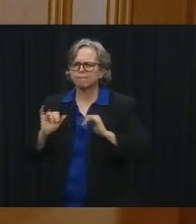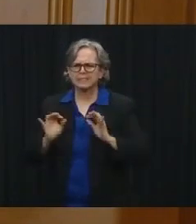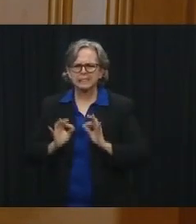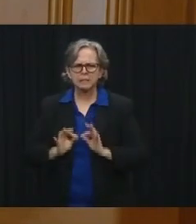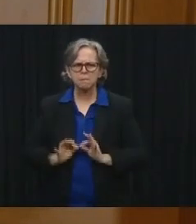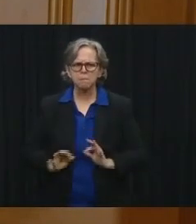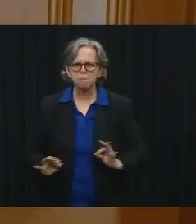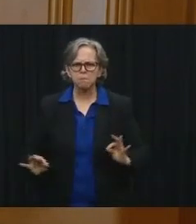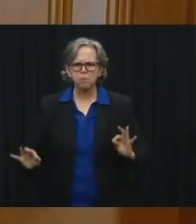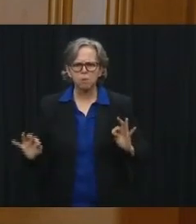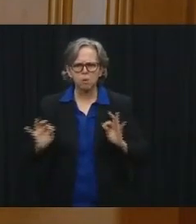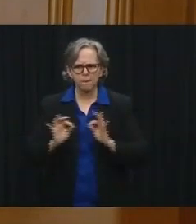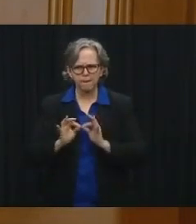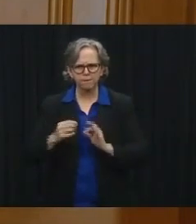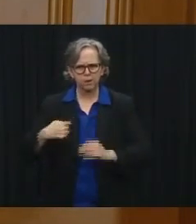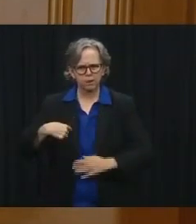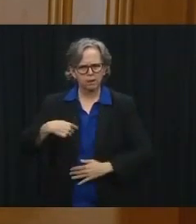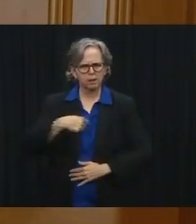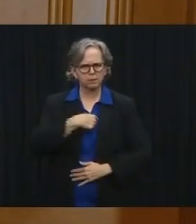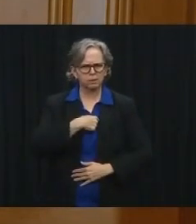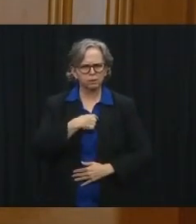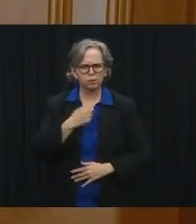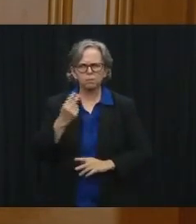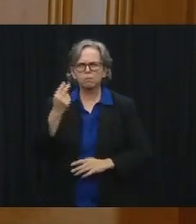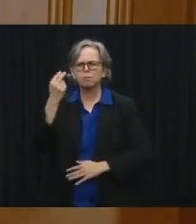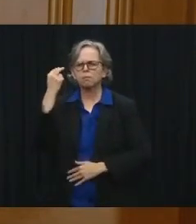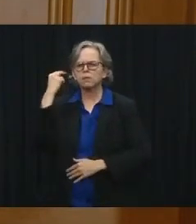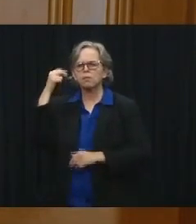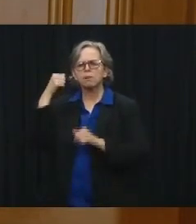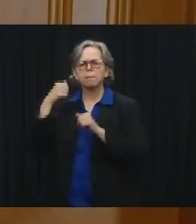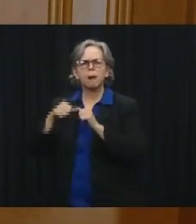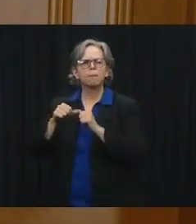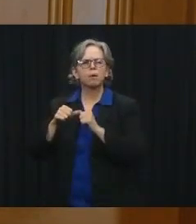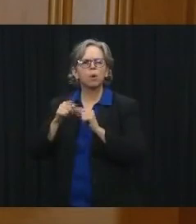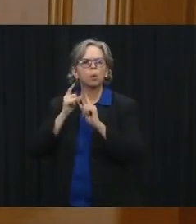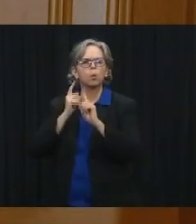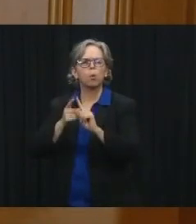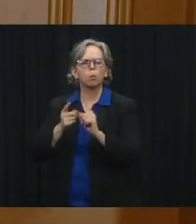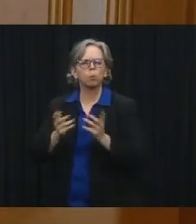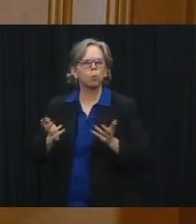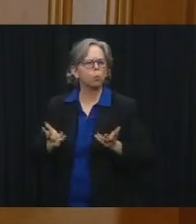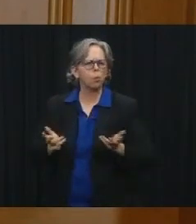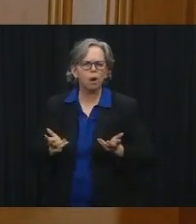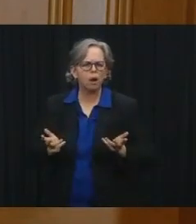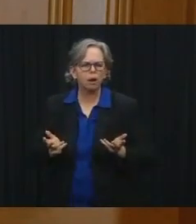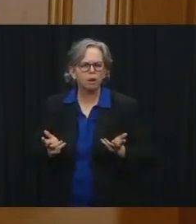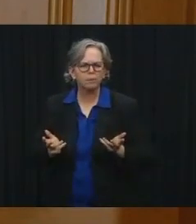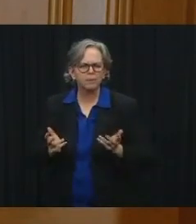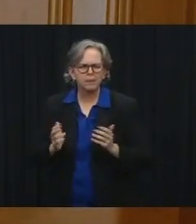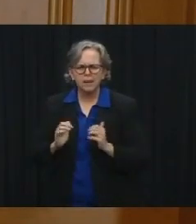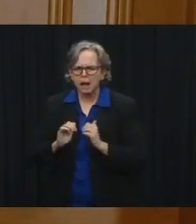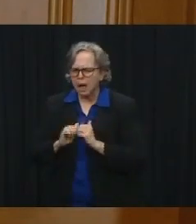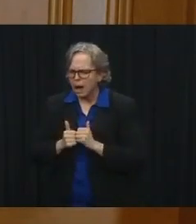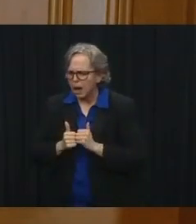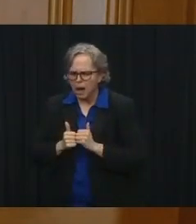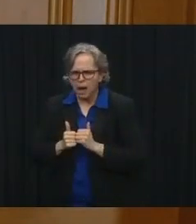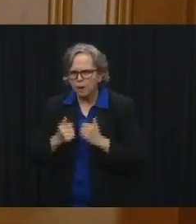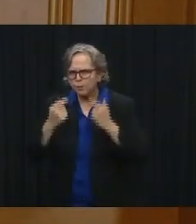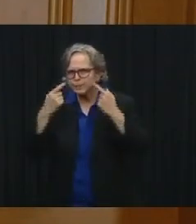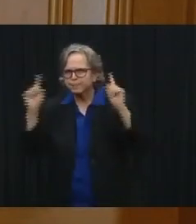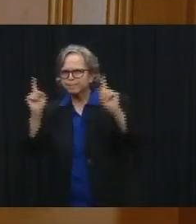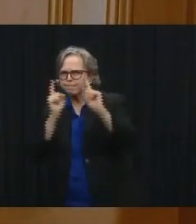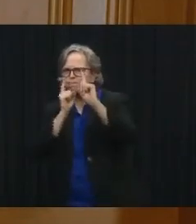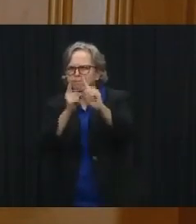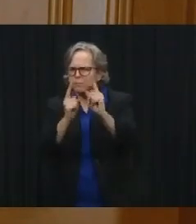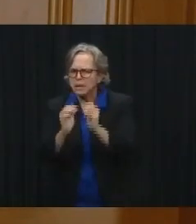for us to, again, recall what our goal is and how we achieve the goal. And one of the very specific goals, as